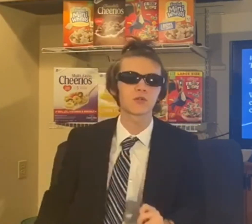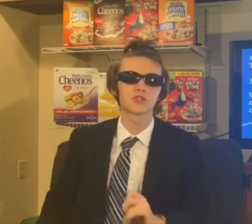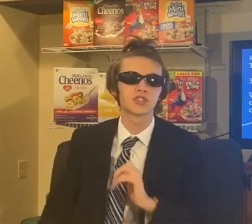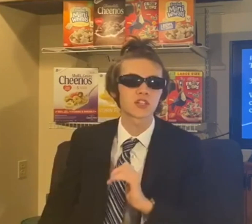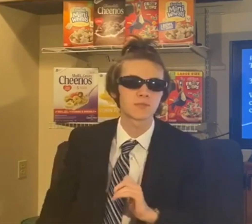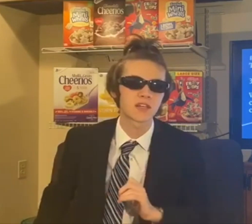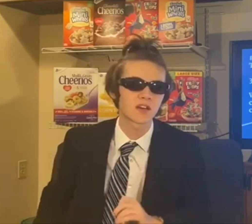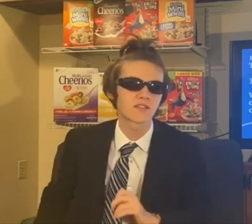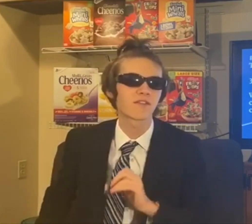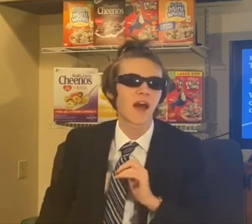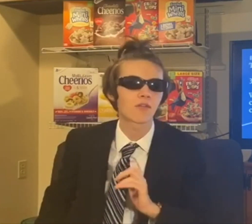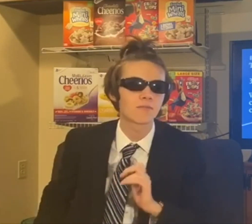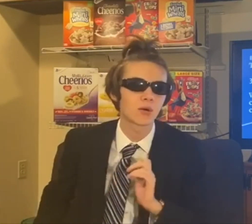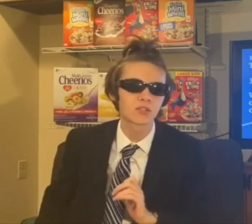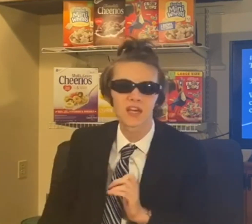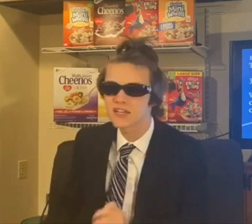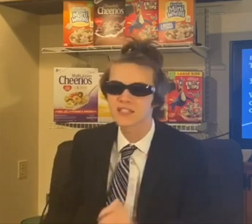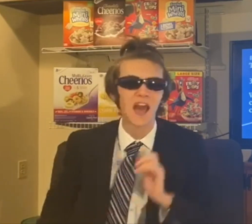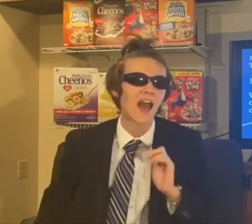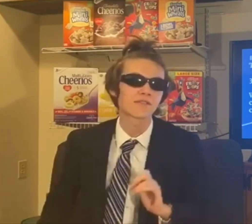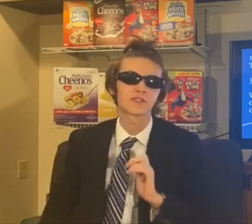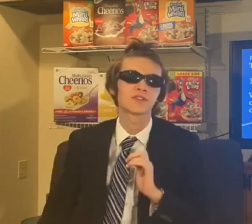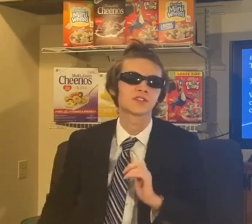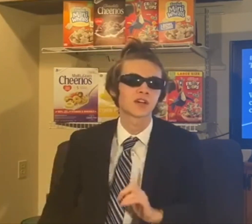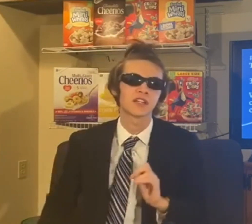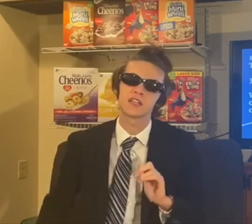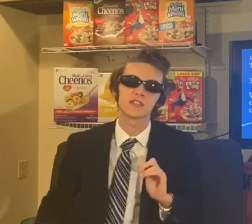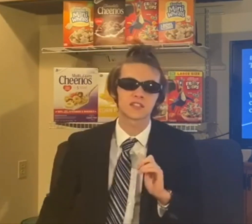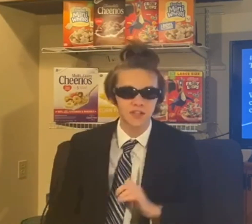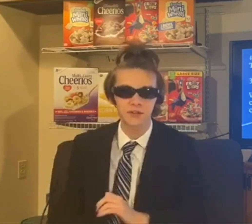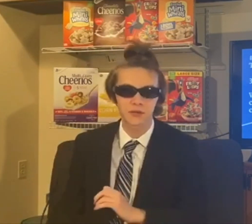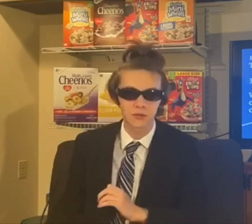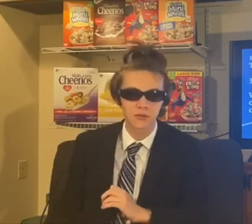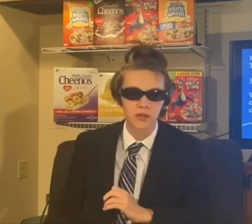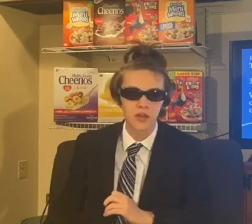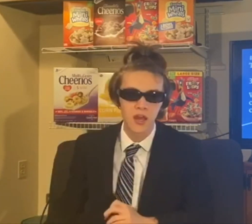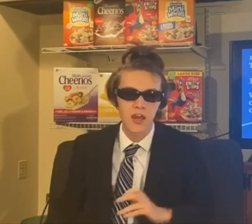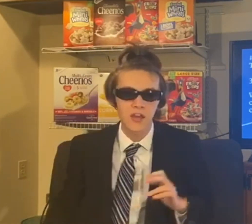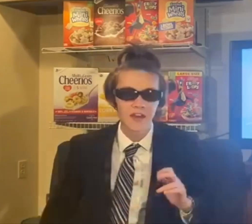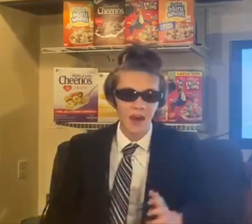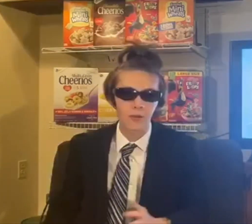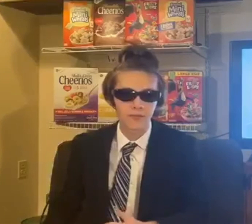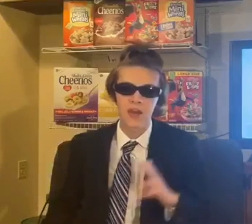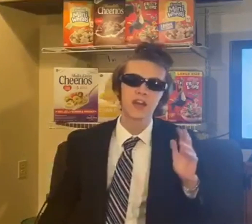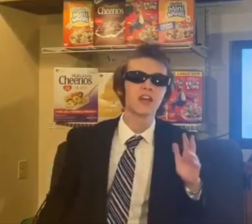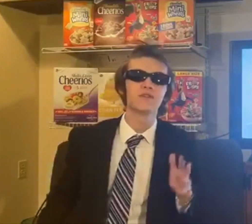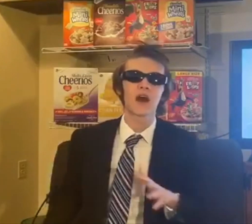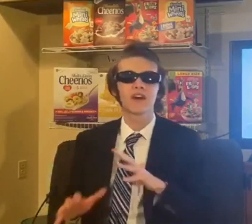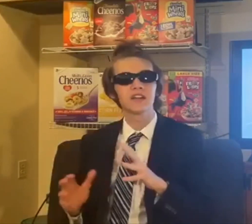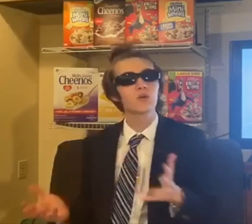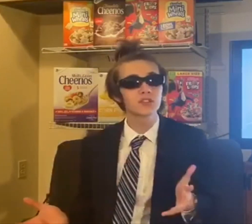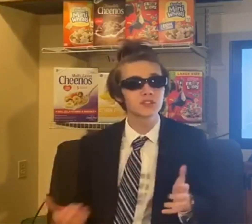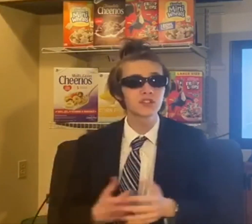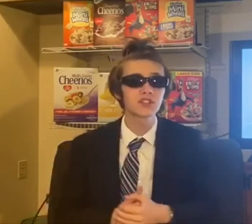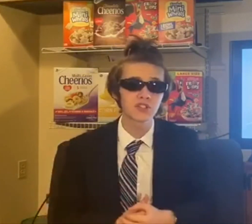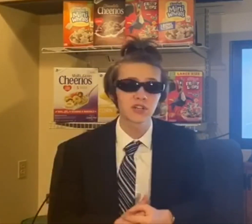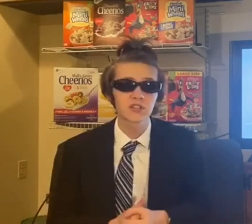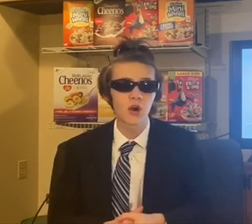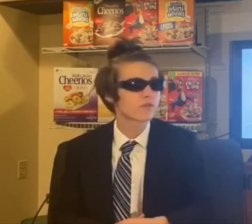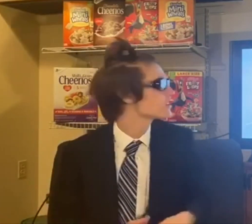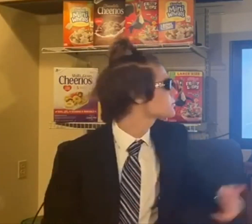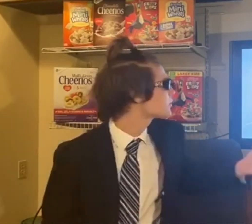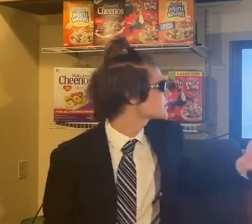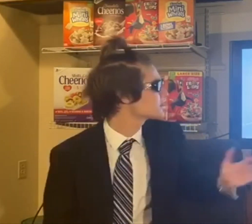cereal just because of how the milk tastes after you're done eating the cereal. Now, if you have any questions or